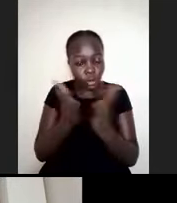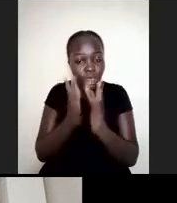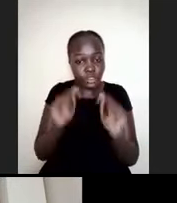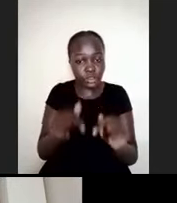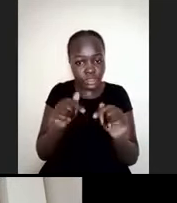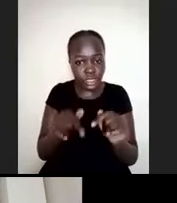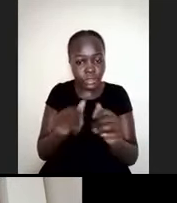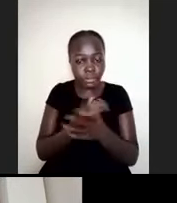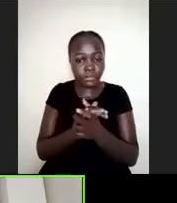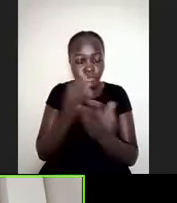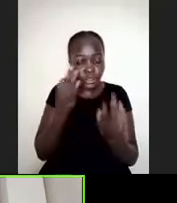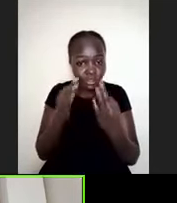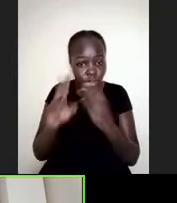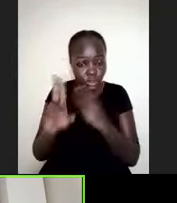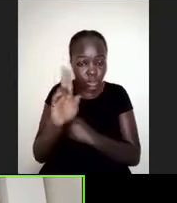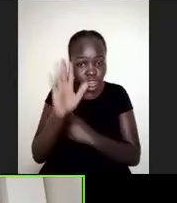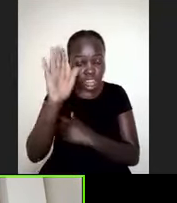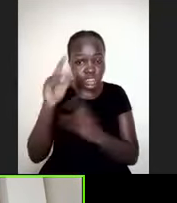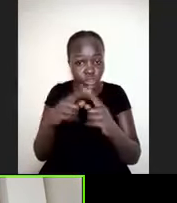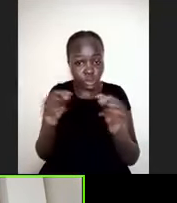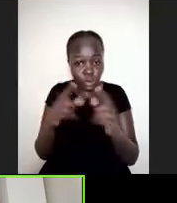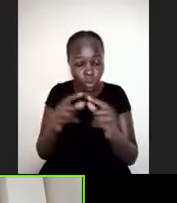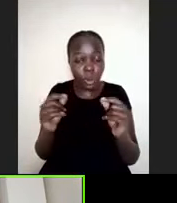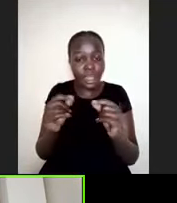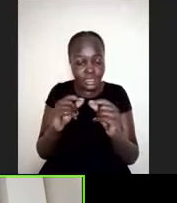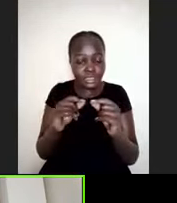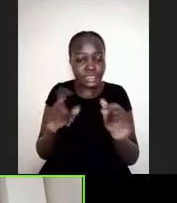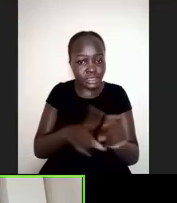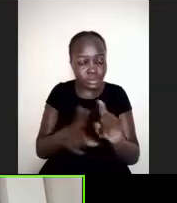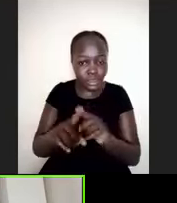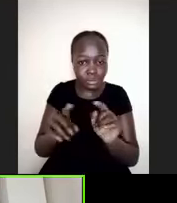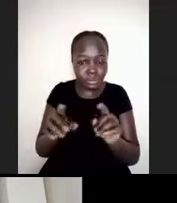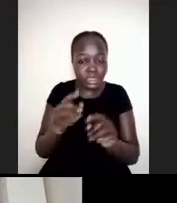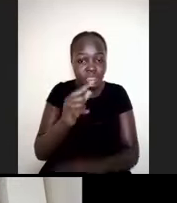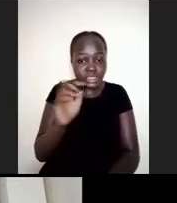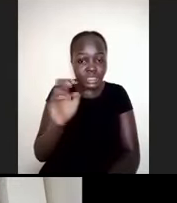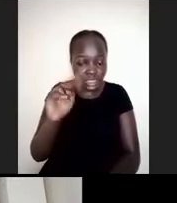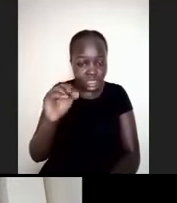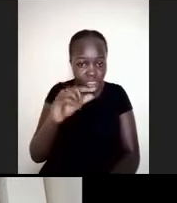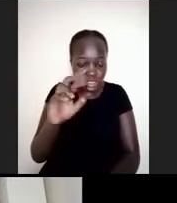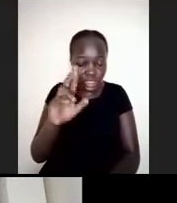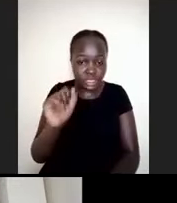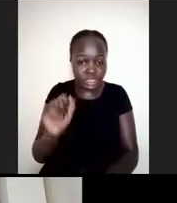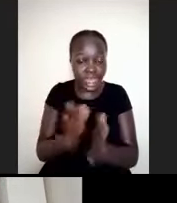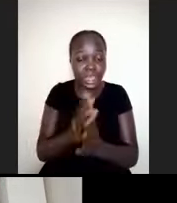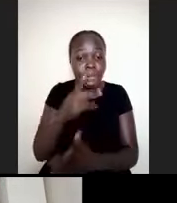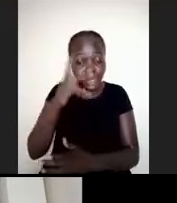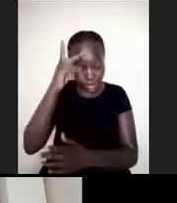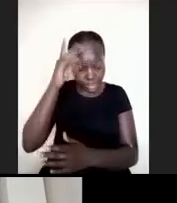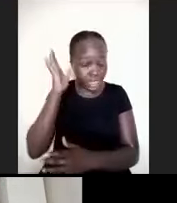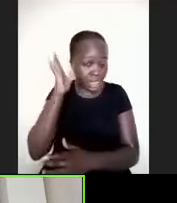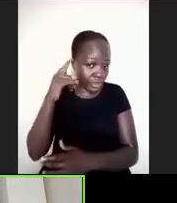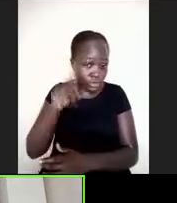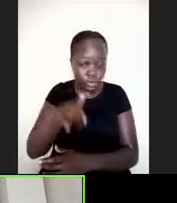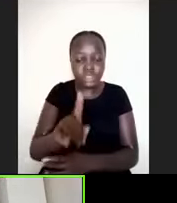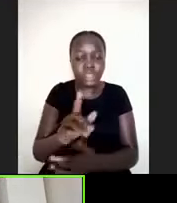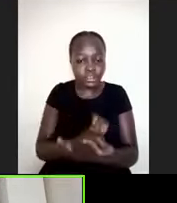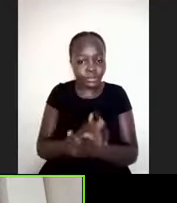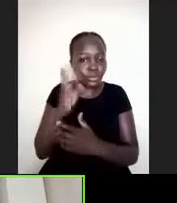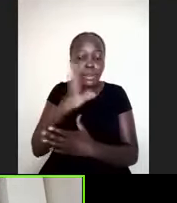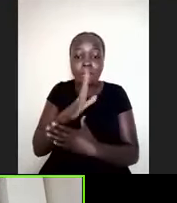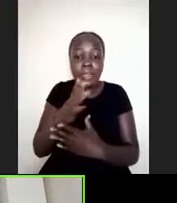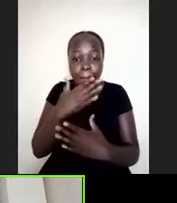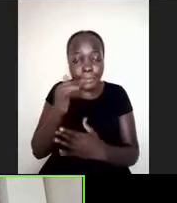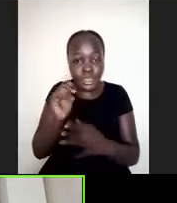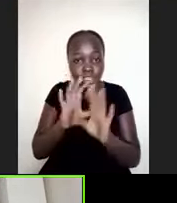we use his word as parents, as teenagers, you've had it for yourselves. I think it's going to be a better